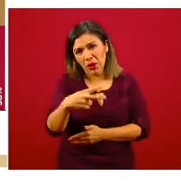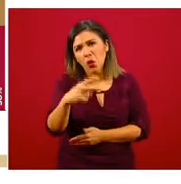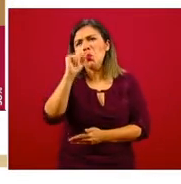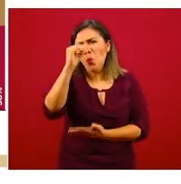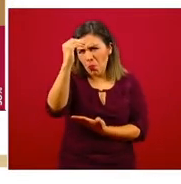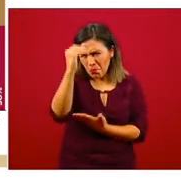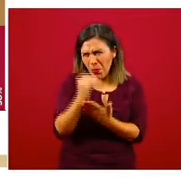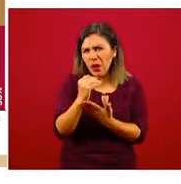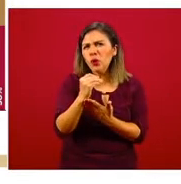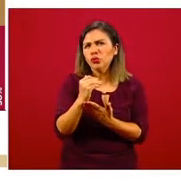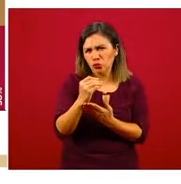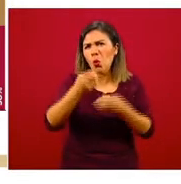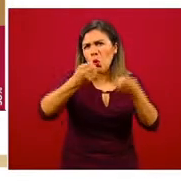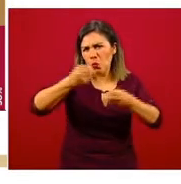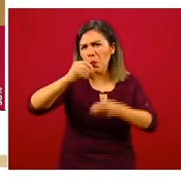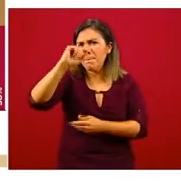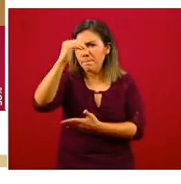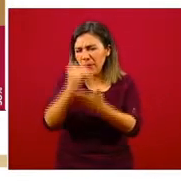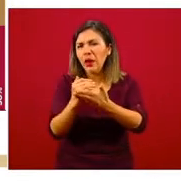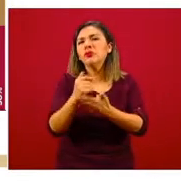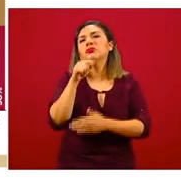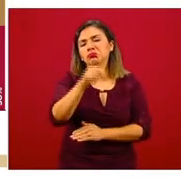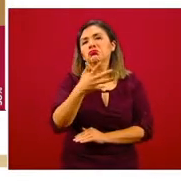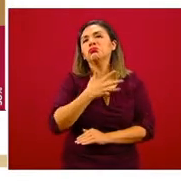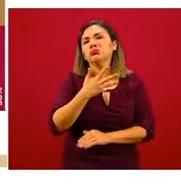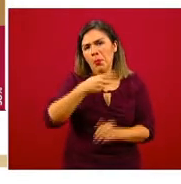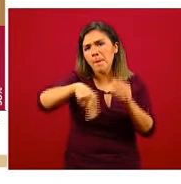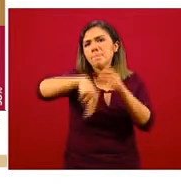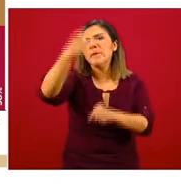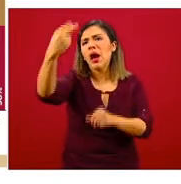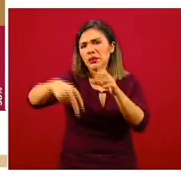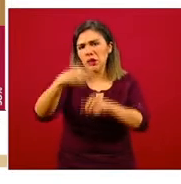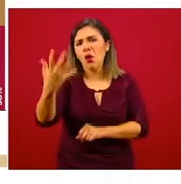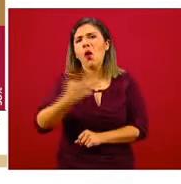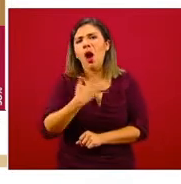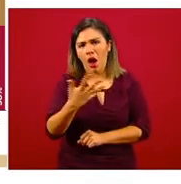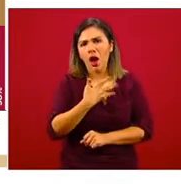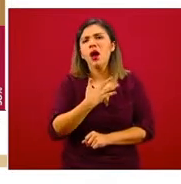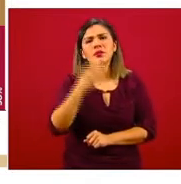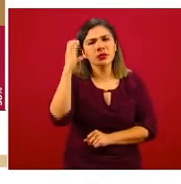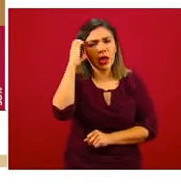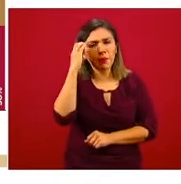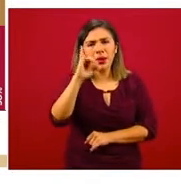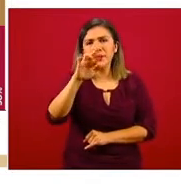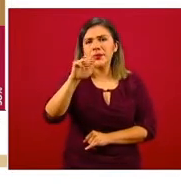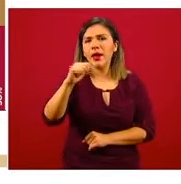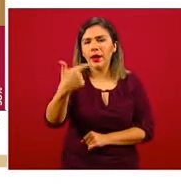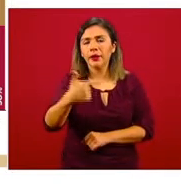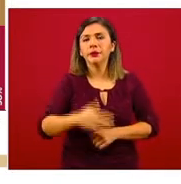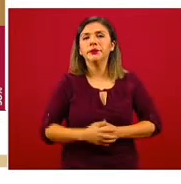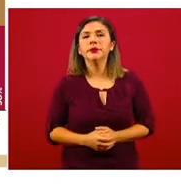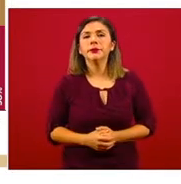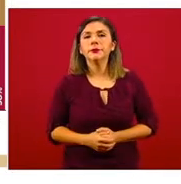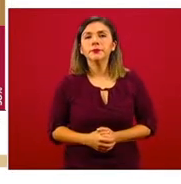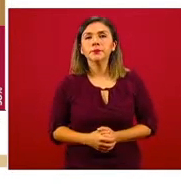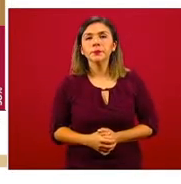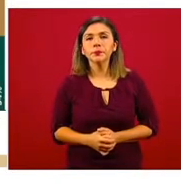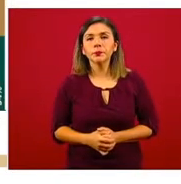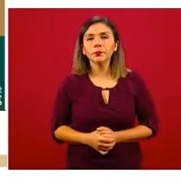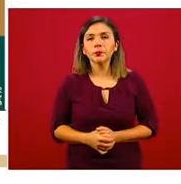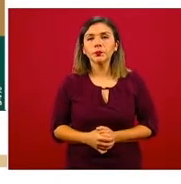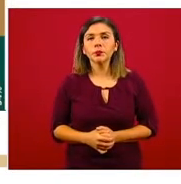76% occupancy, followed by Mexico City. Bed occupancy has declined in Mexico City, and there's